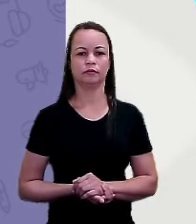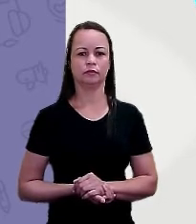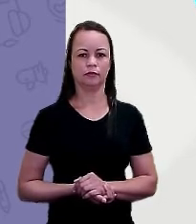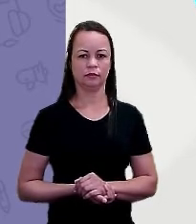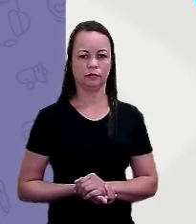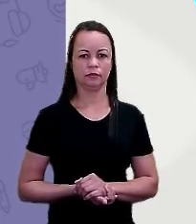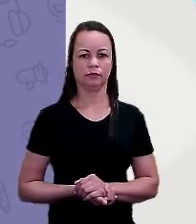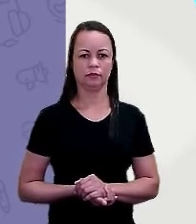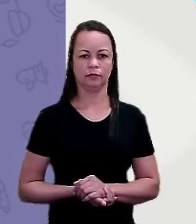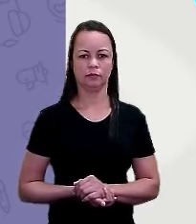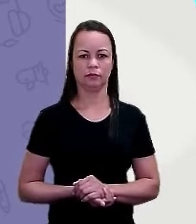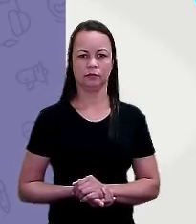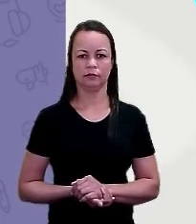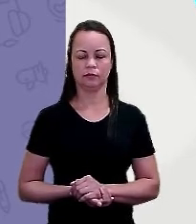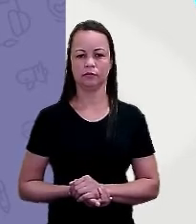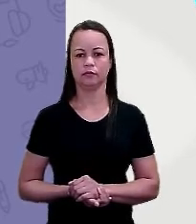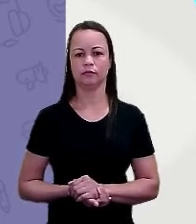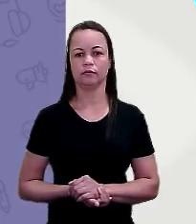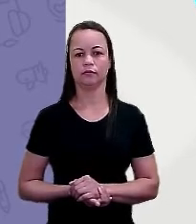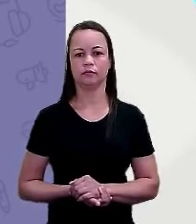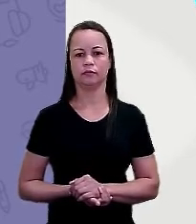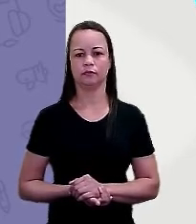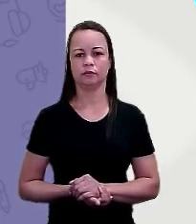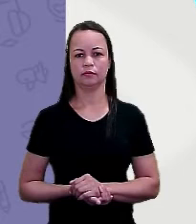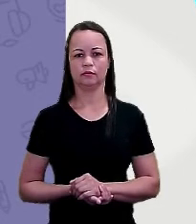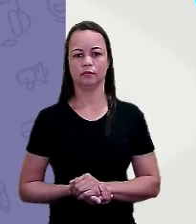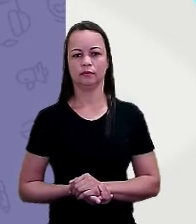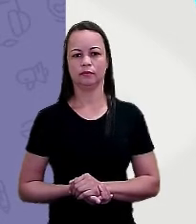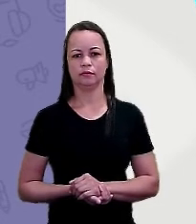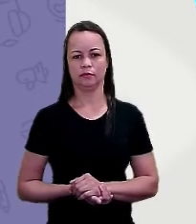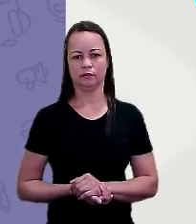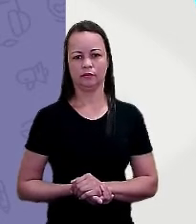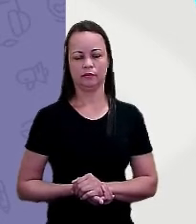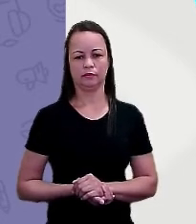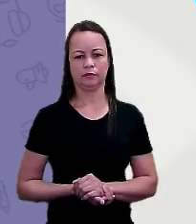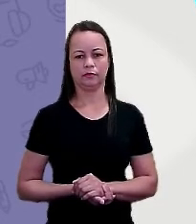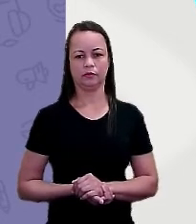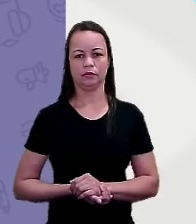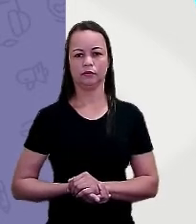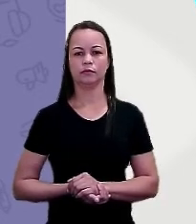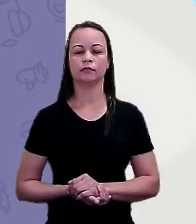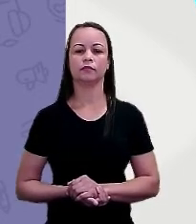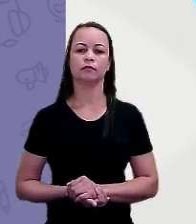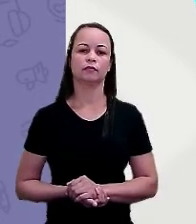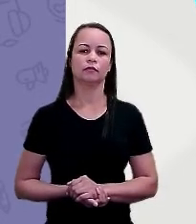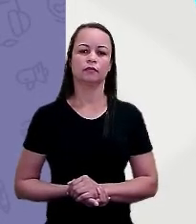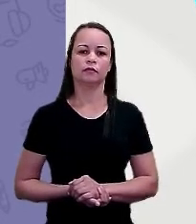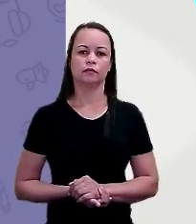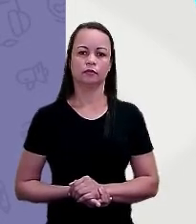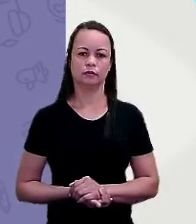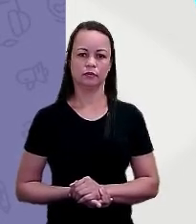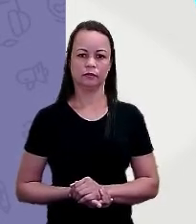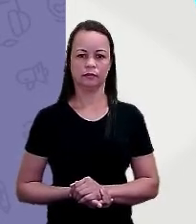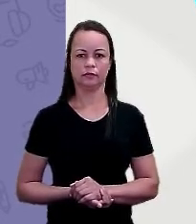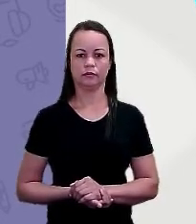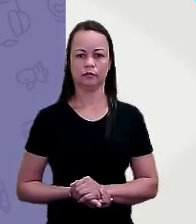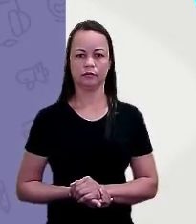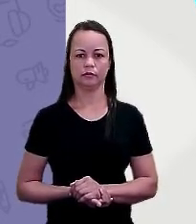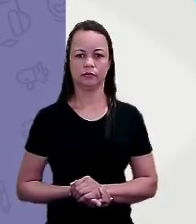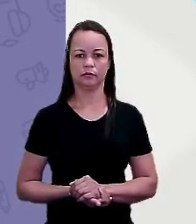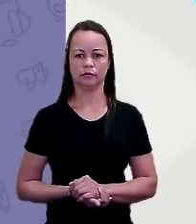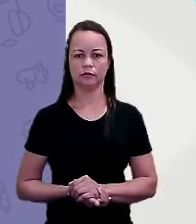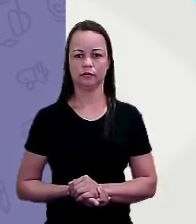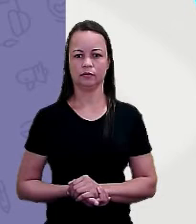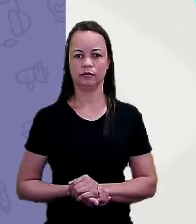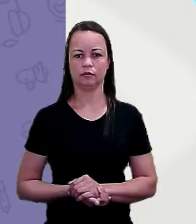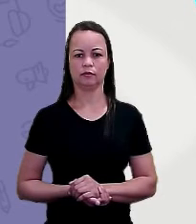very spicy. So, I love spicy food. And we're very long there. In the beginning,